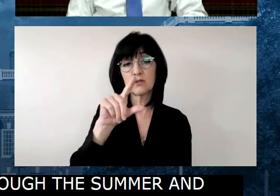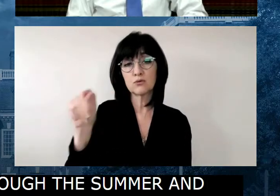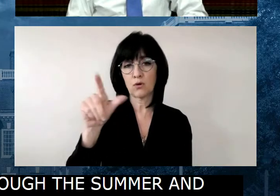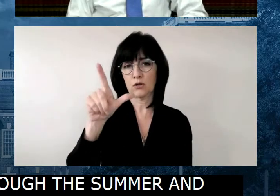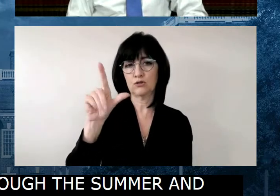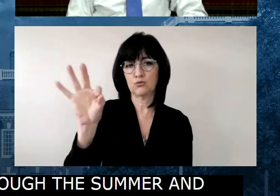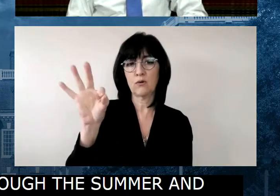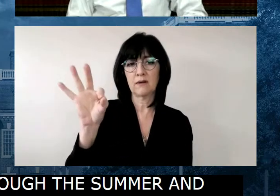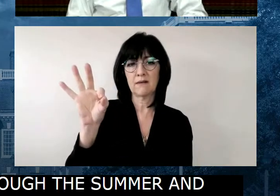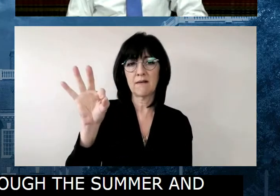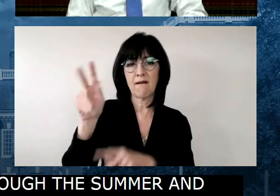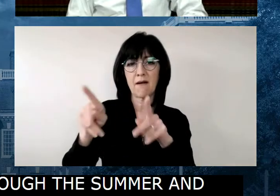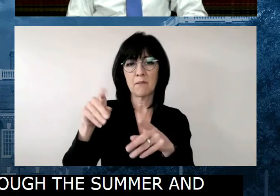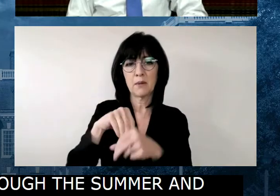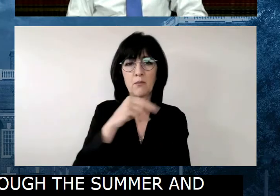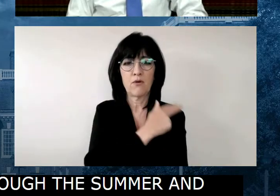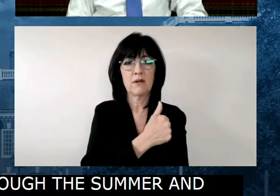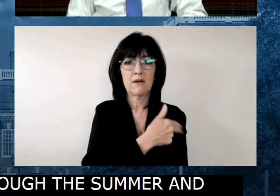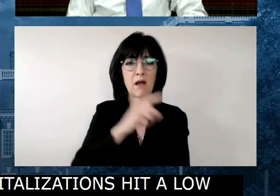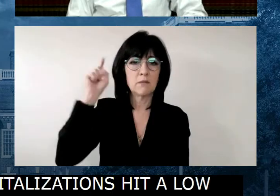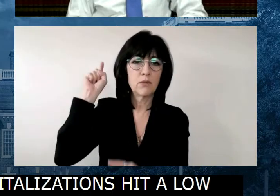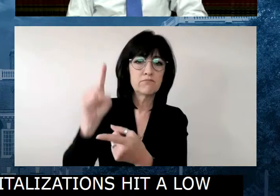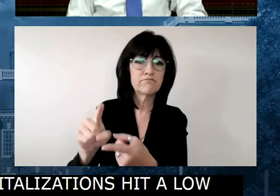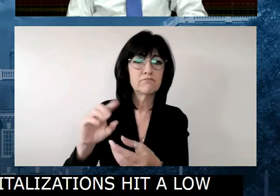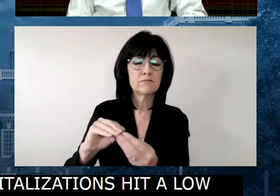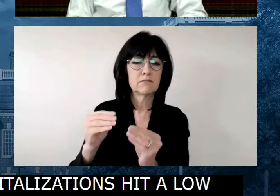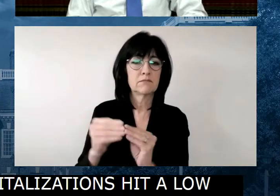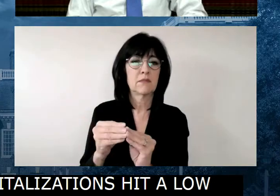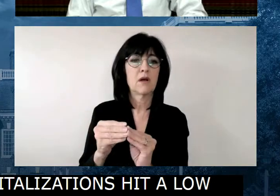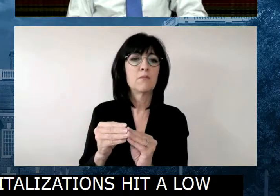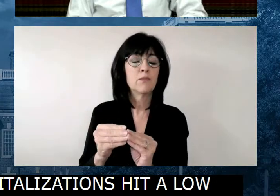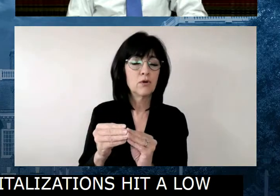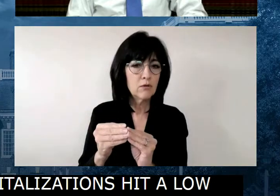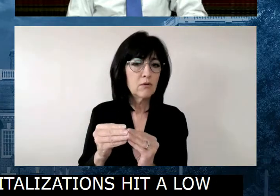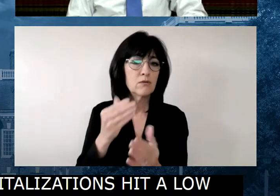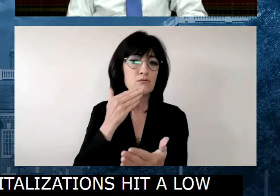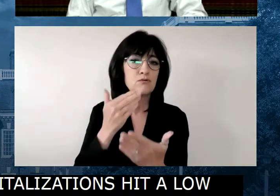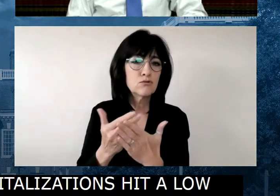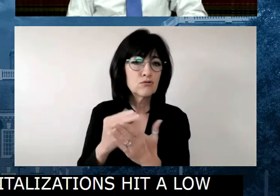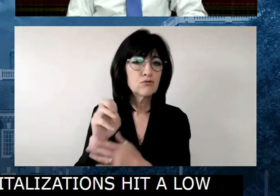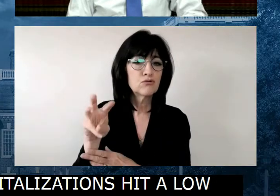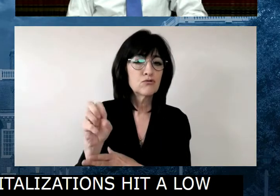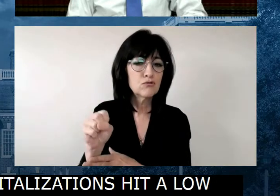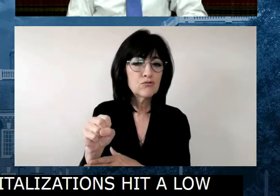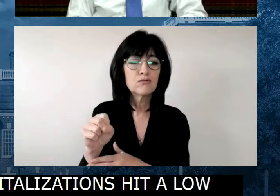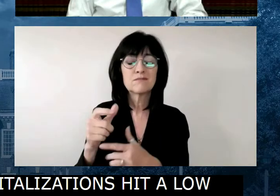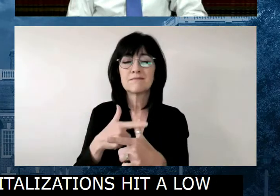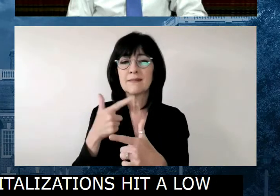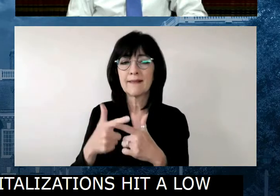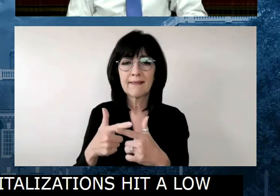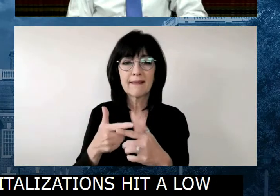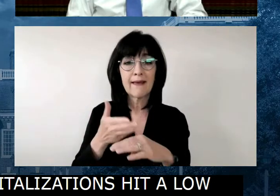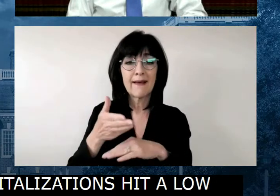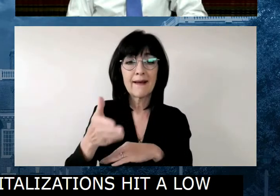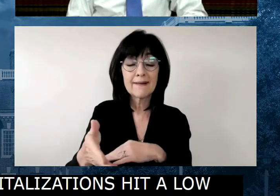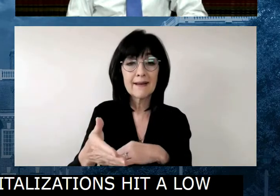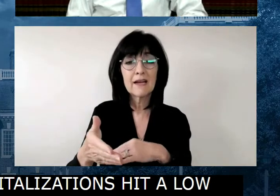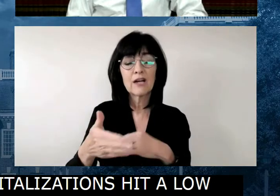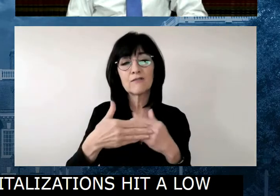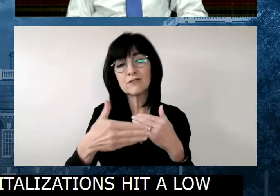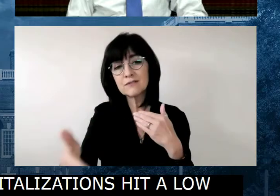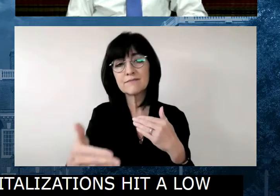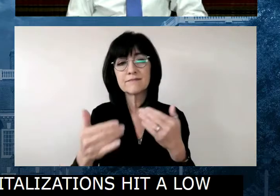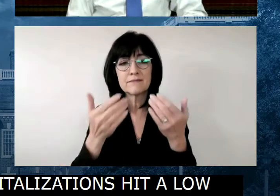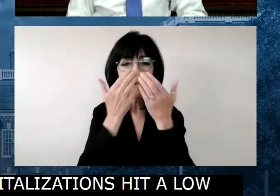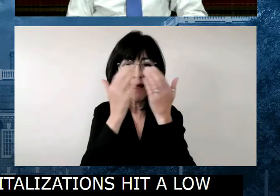2020. Then we had the post-Thanksgiving run-up, the December holidays in early January,